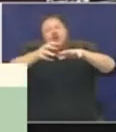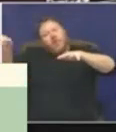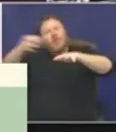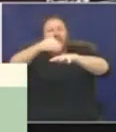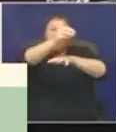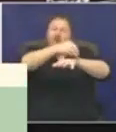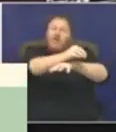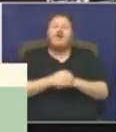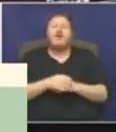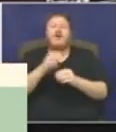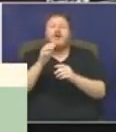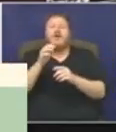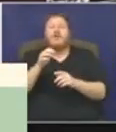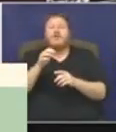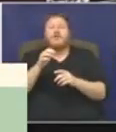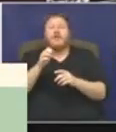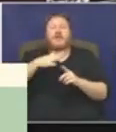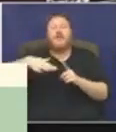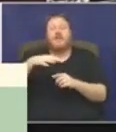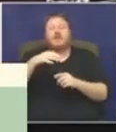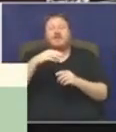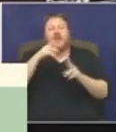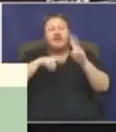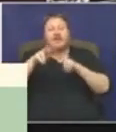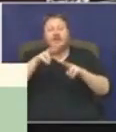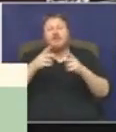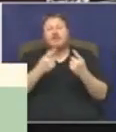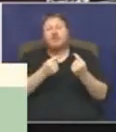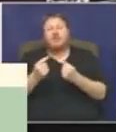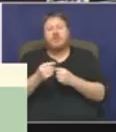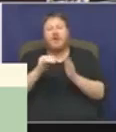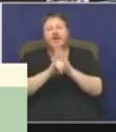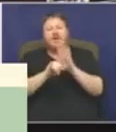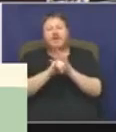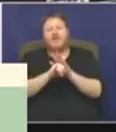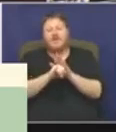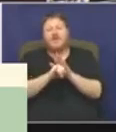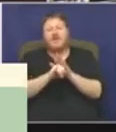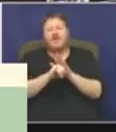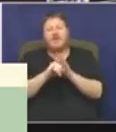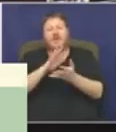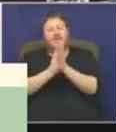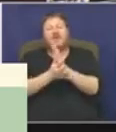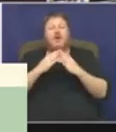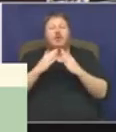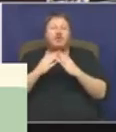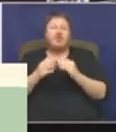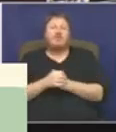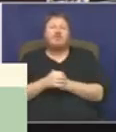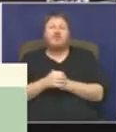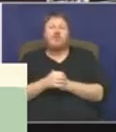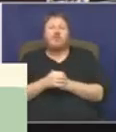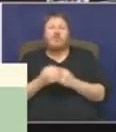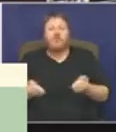Environmental assessments are underway to identify affected households, and efforts are